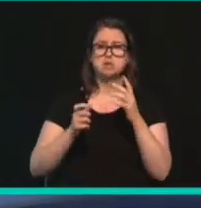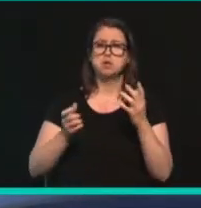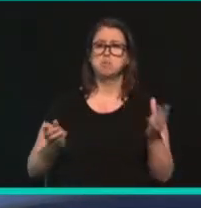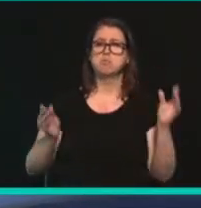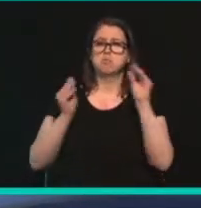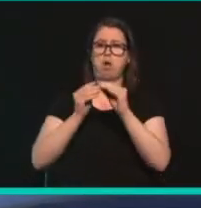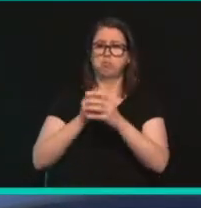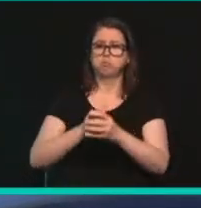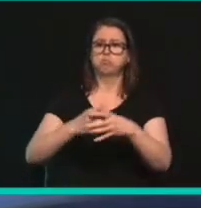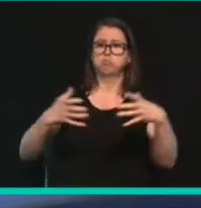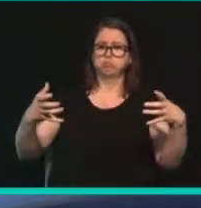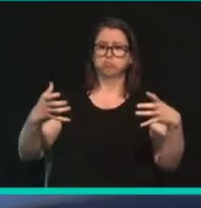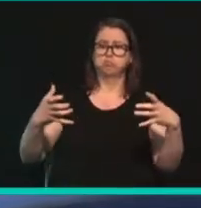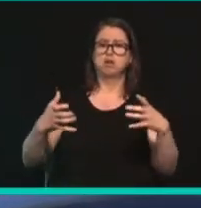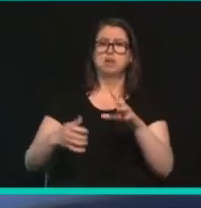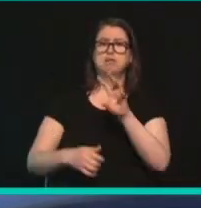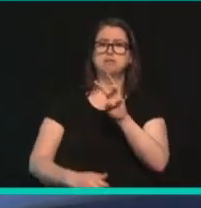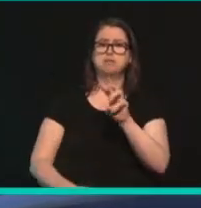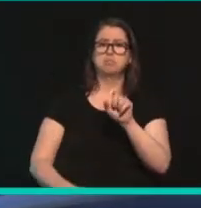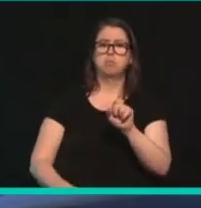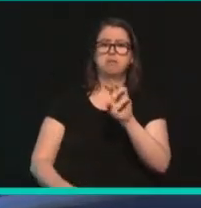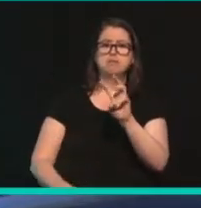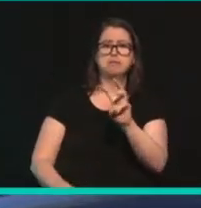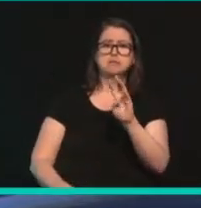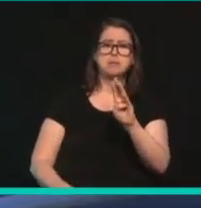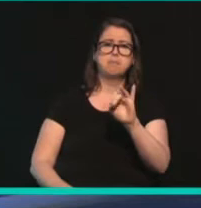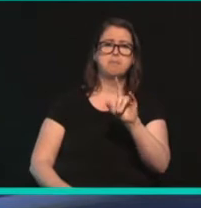predicted to $6.6 billion.